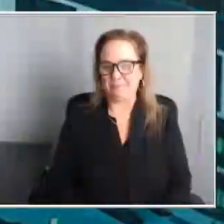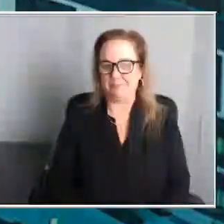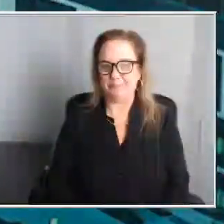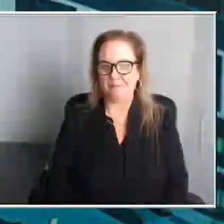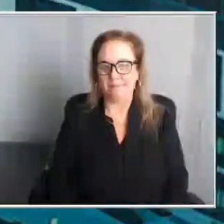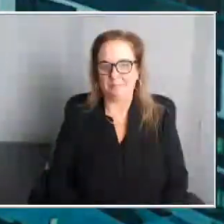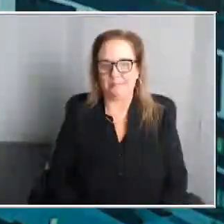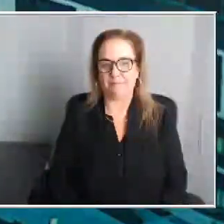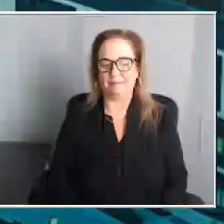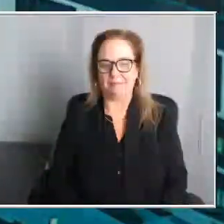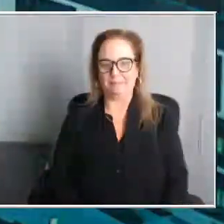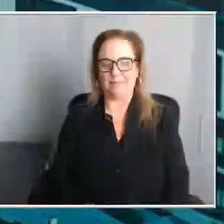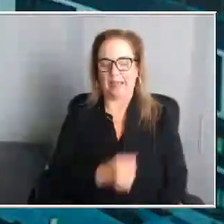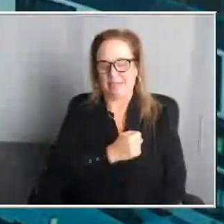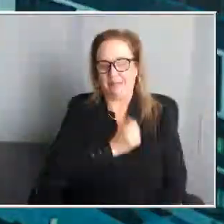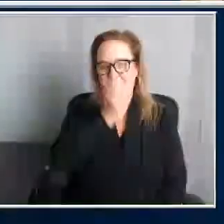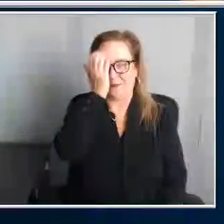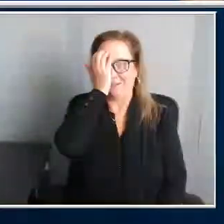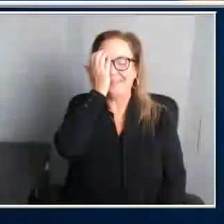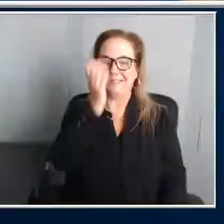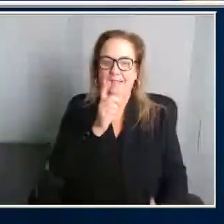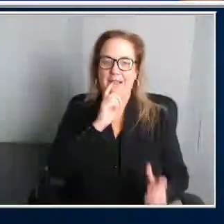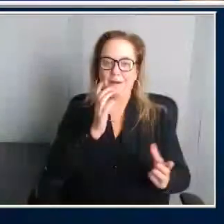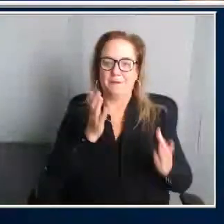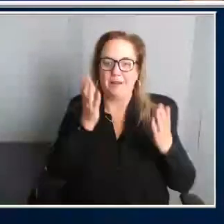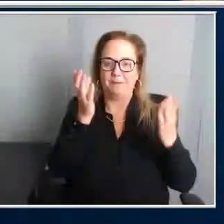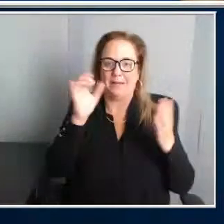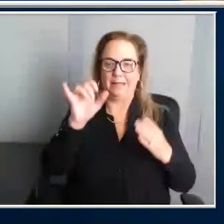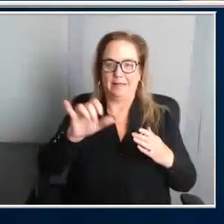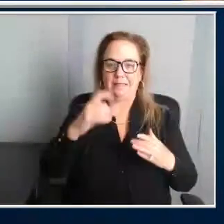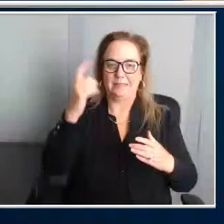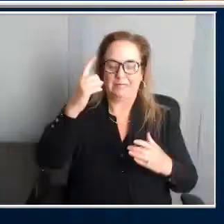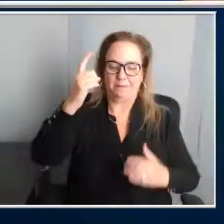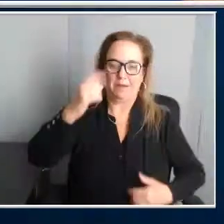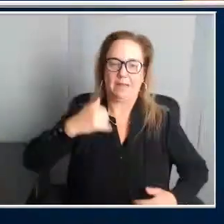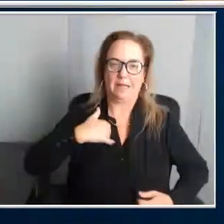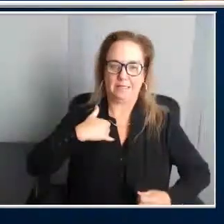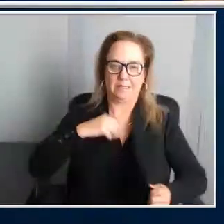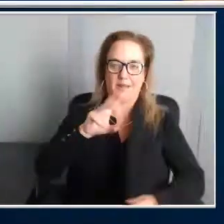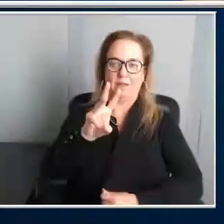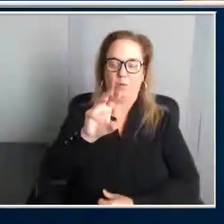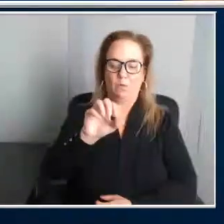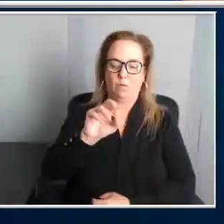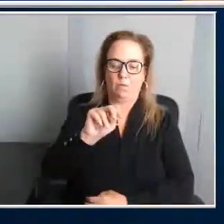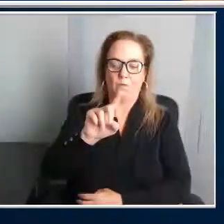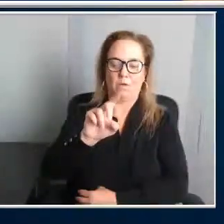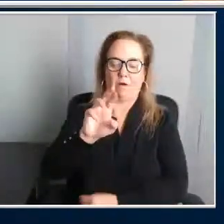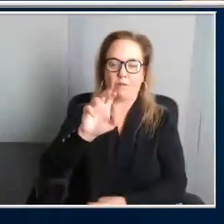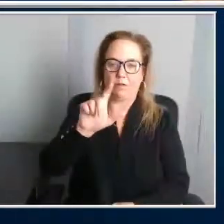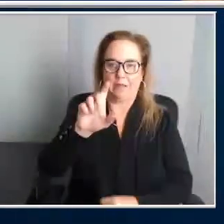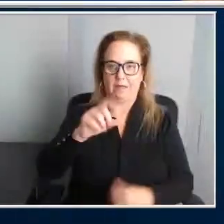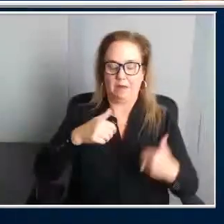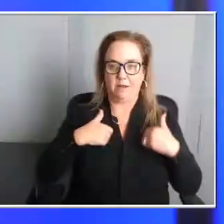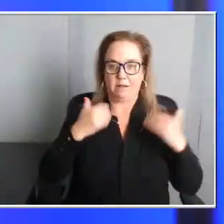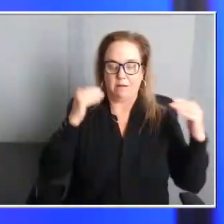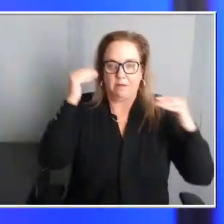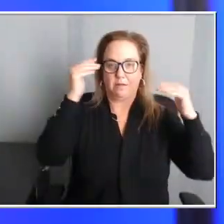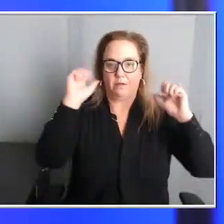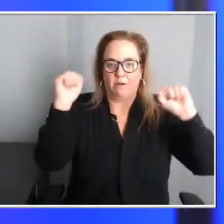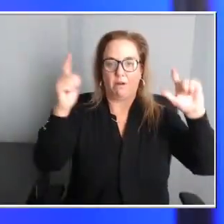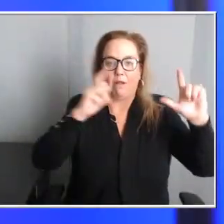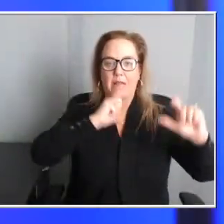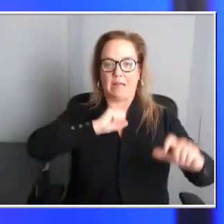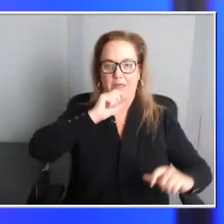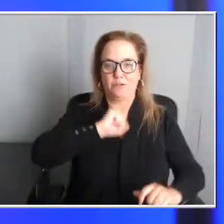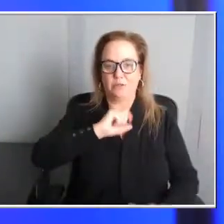You love every pirates. summer. Yeah, I highly recommend it if somebody's got The Wonderland Camp. has even a young adult. They're all ages there. There's no